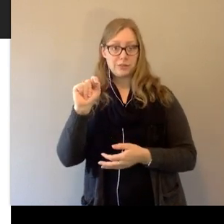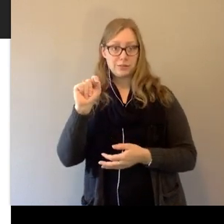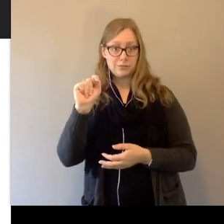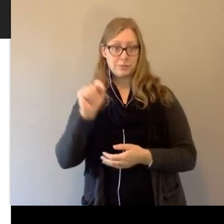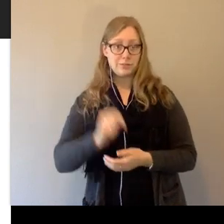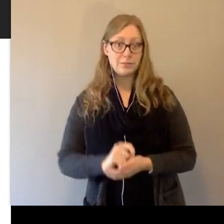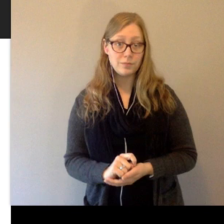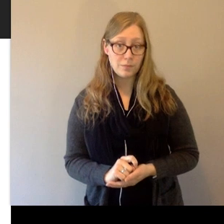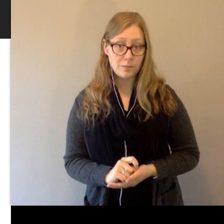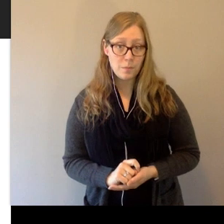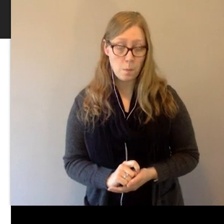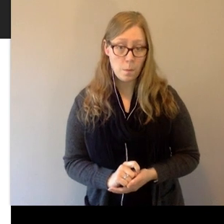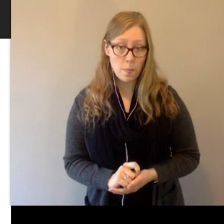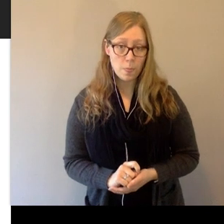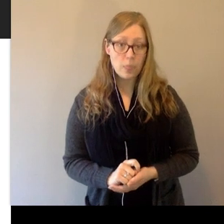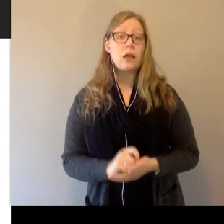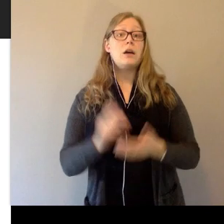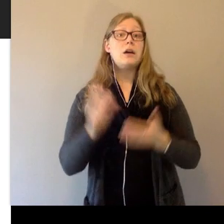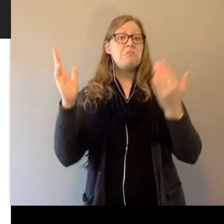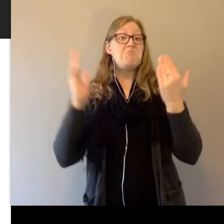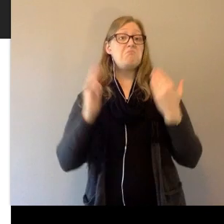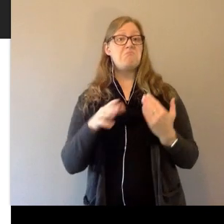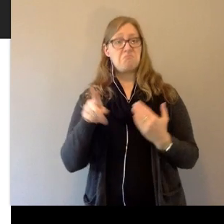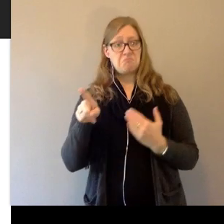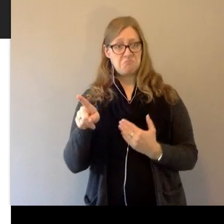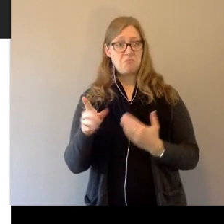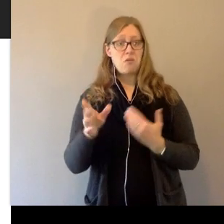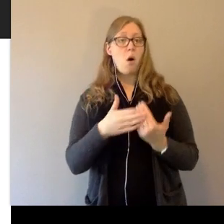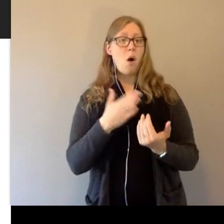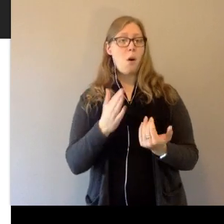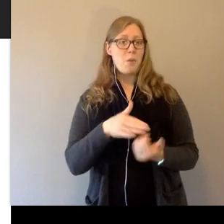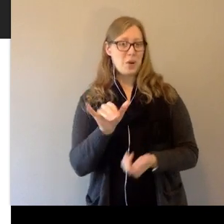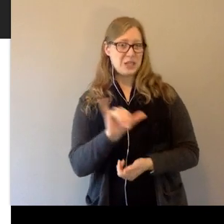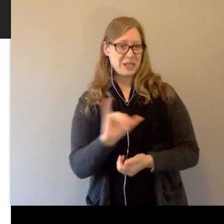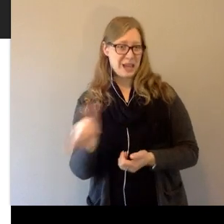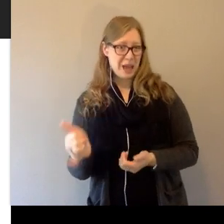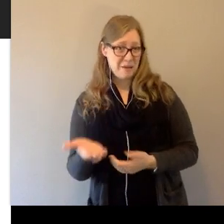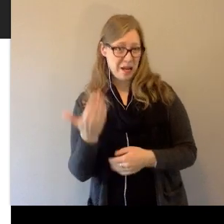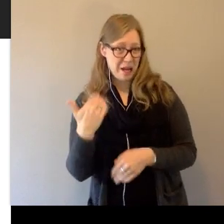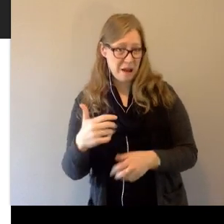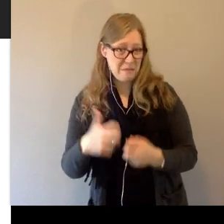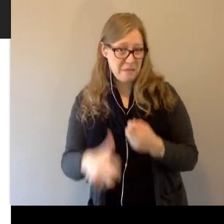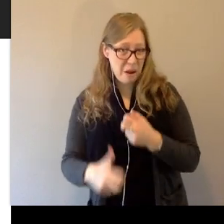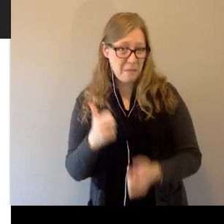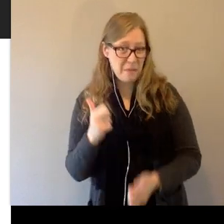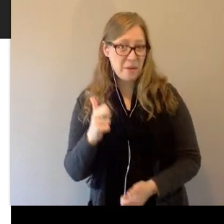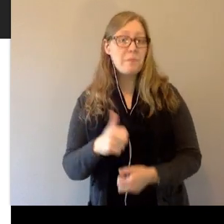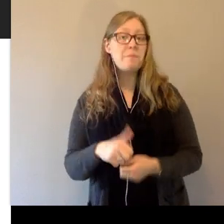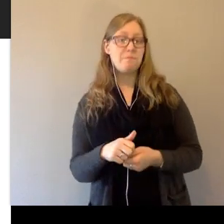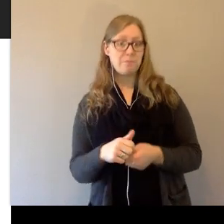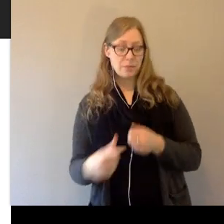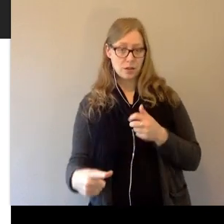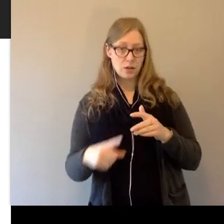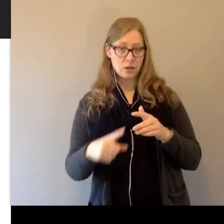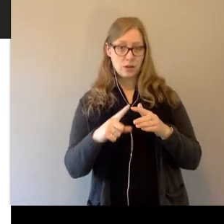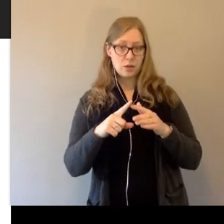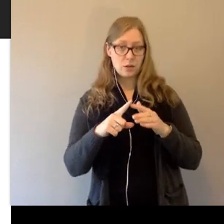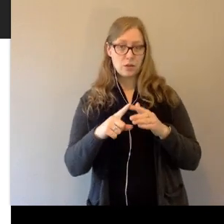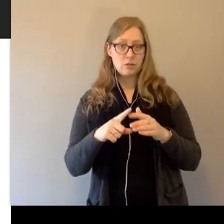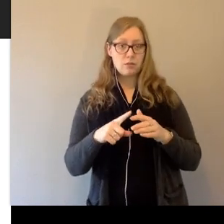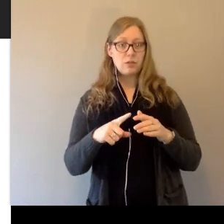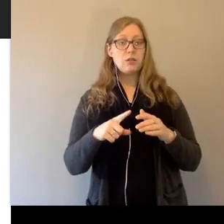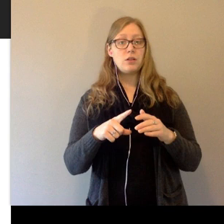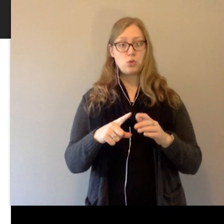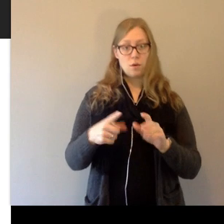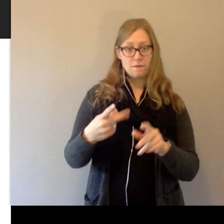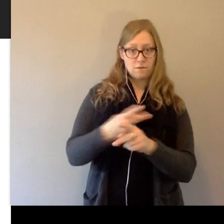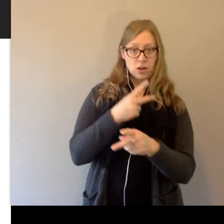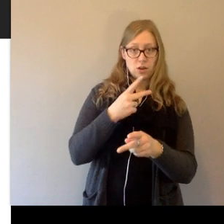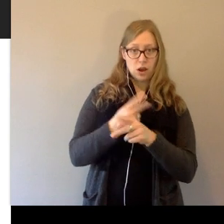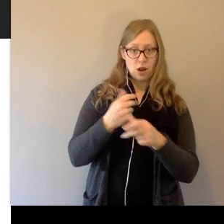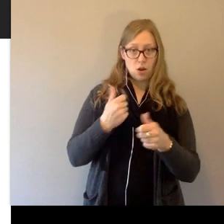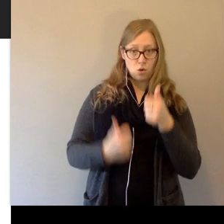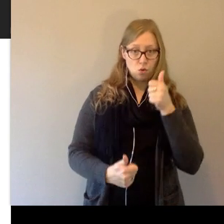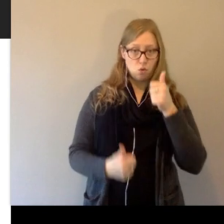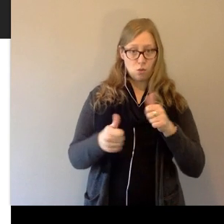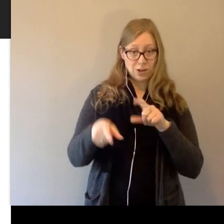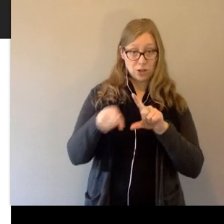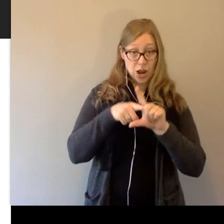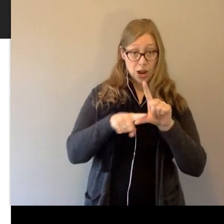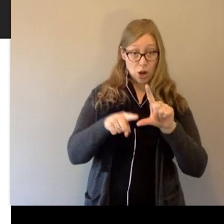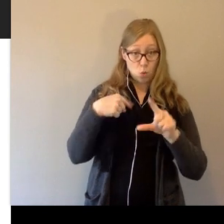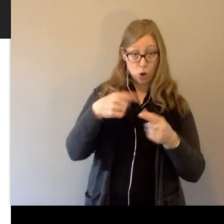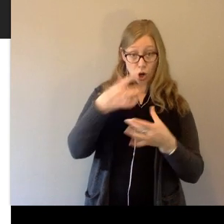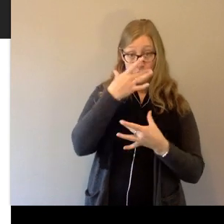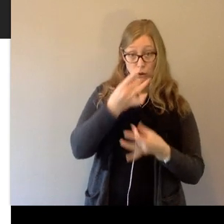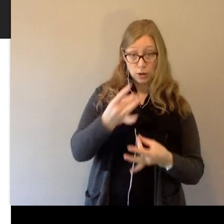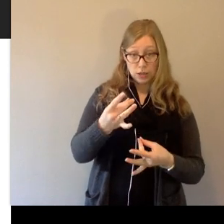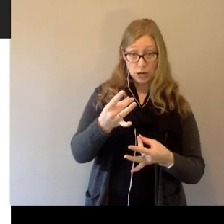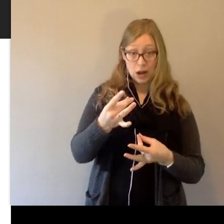So similarly to the last problem, we're going to identify the angle that we're interested in,